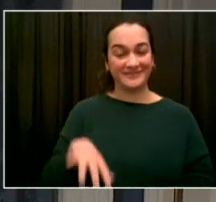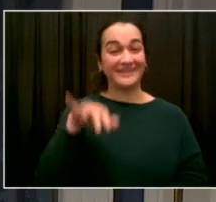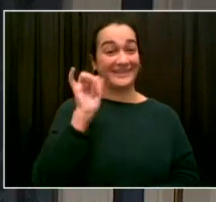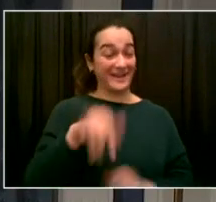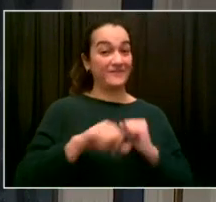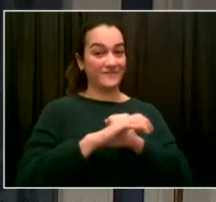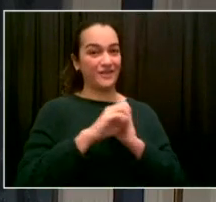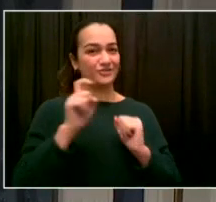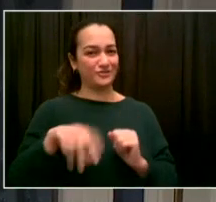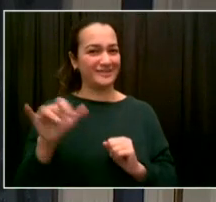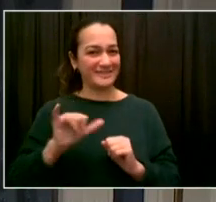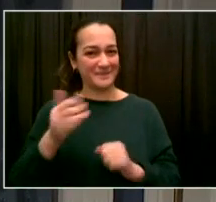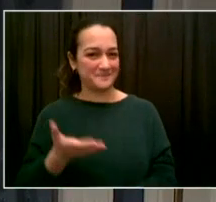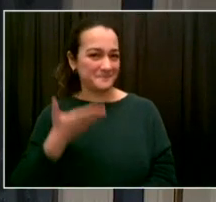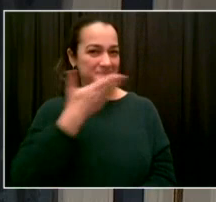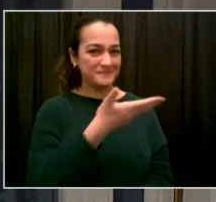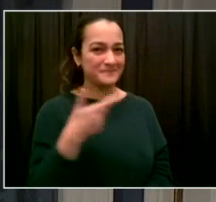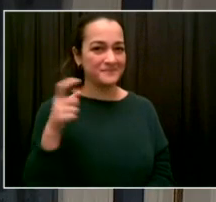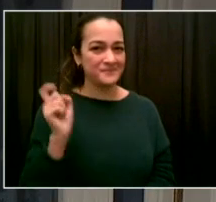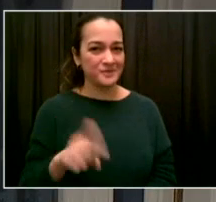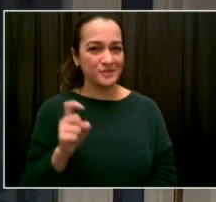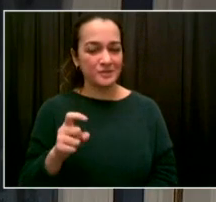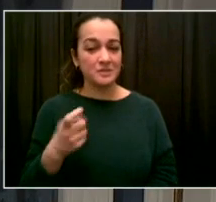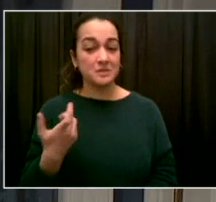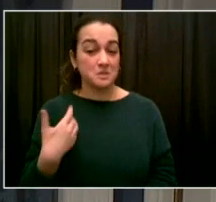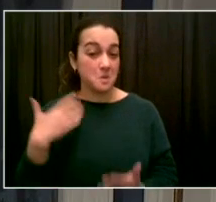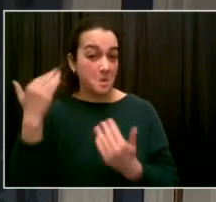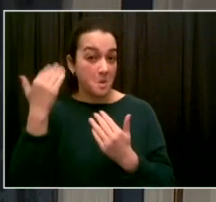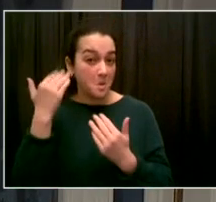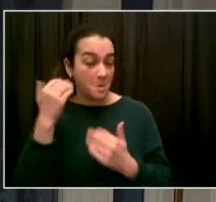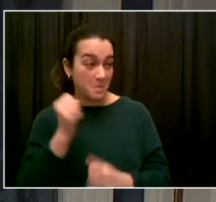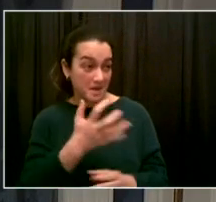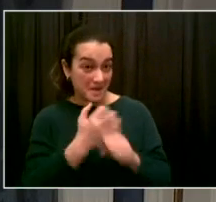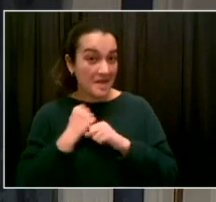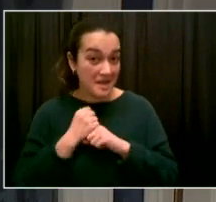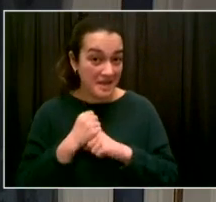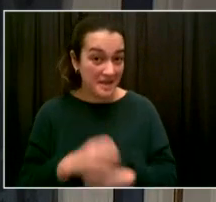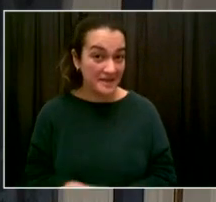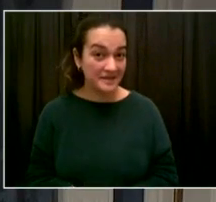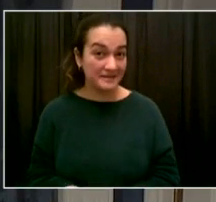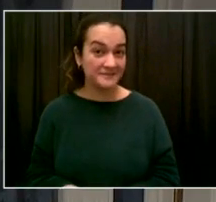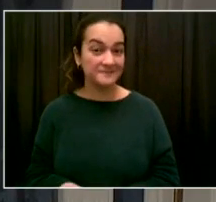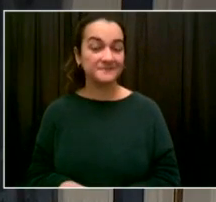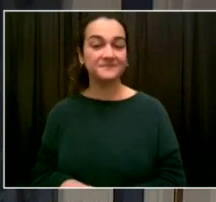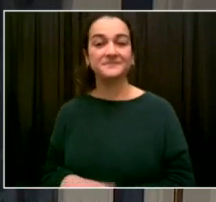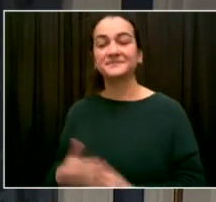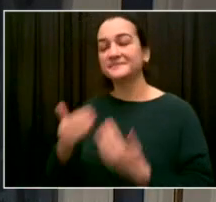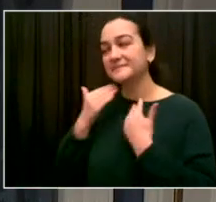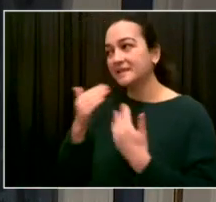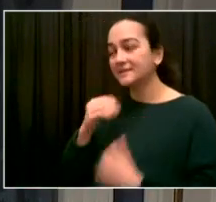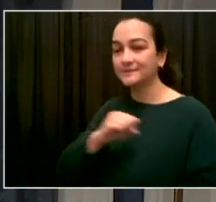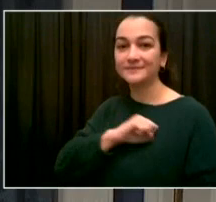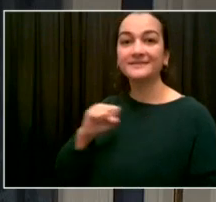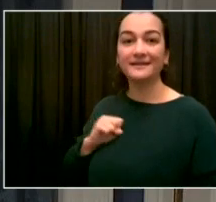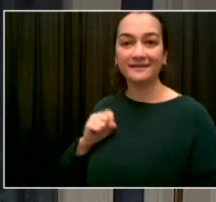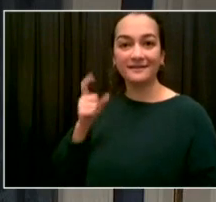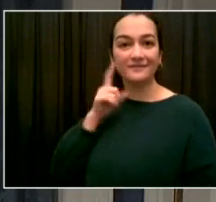you, knowing you were there was one of the things that kept us all going. I mean it. Thank you. Well, knowing you were there, every time I called